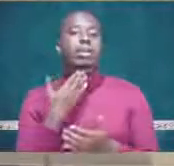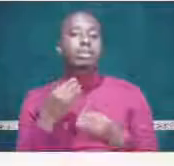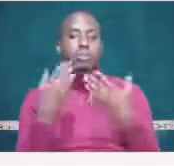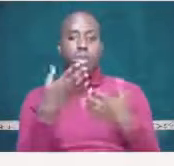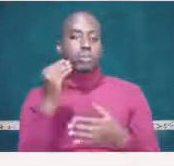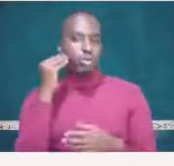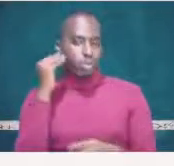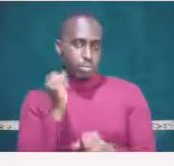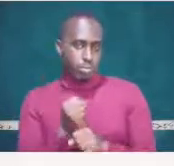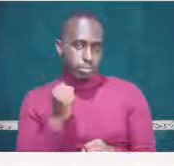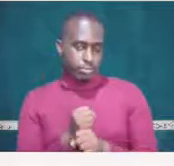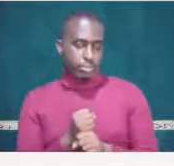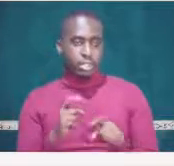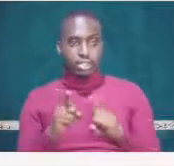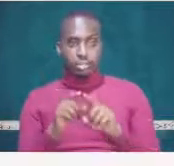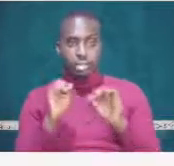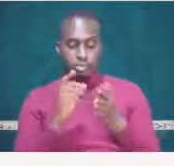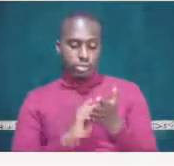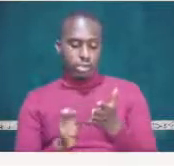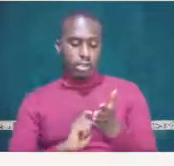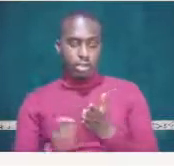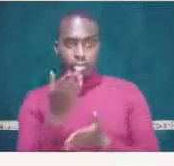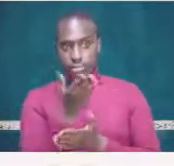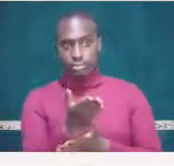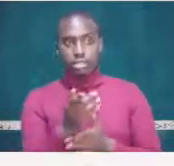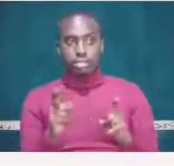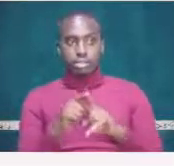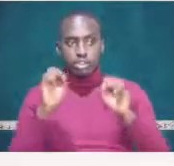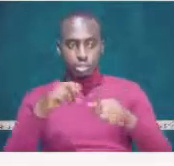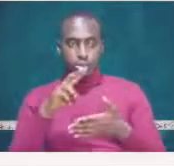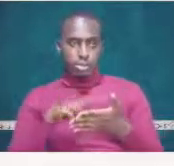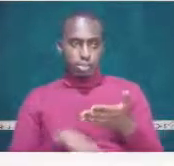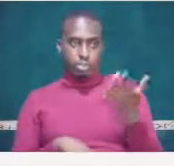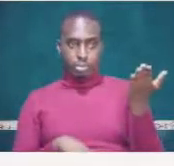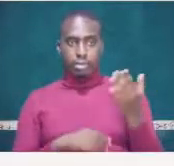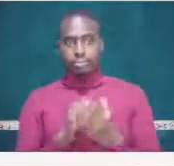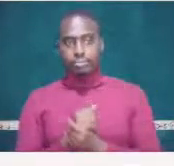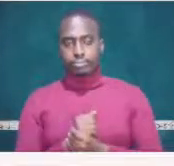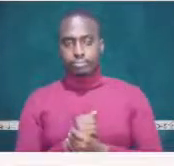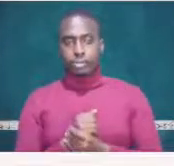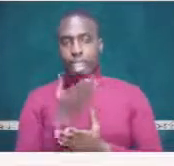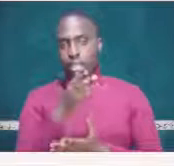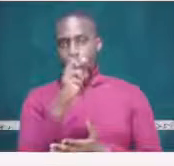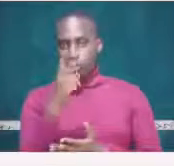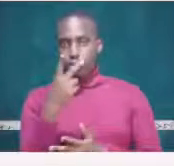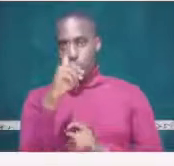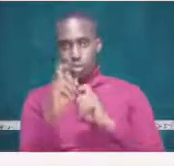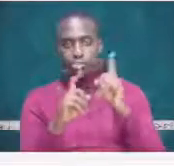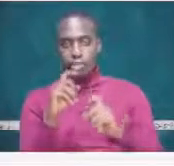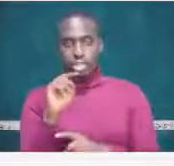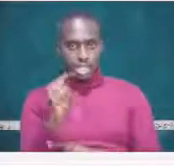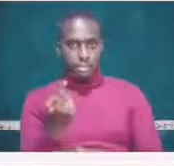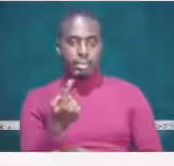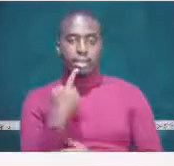with the assignment. As you're writing down the assignment, I can read through these questions. There are 2 questions. The